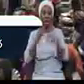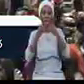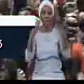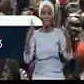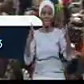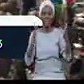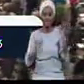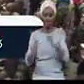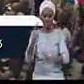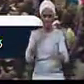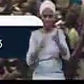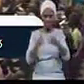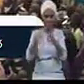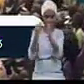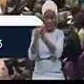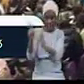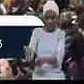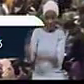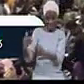plenty.